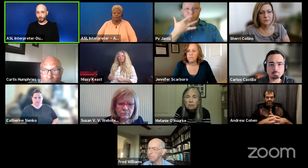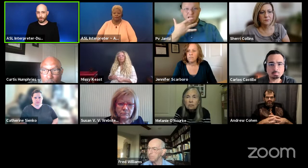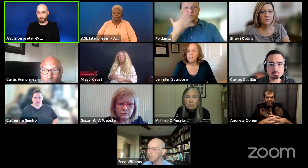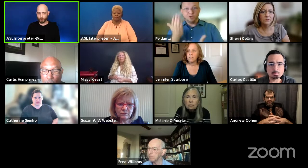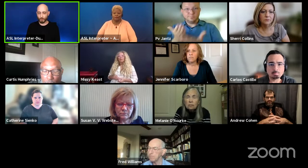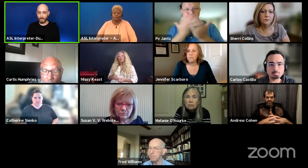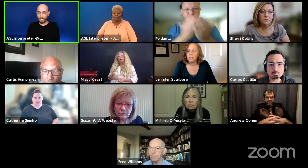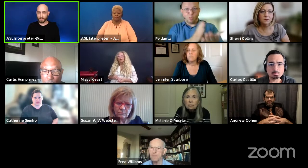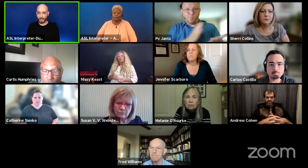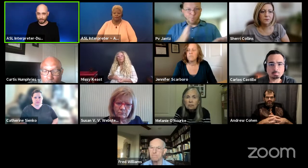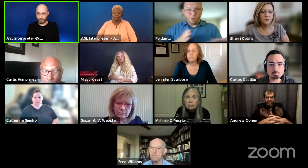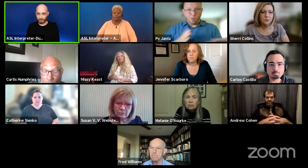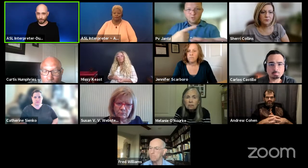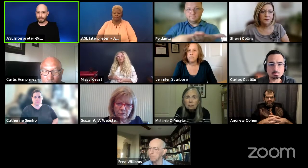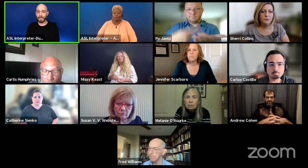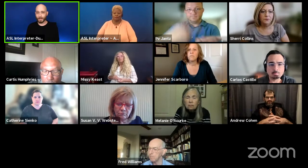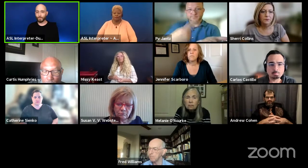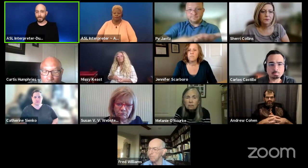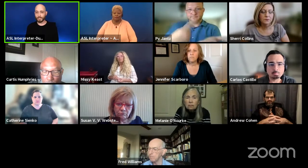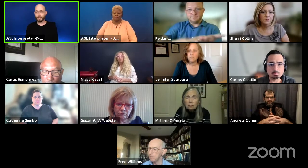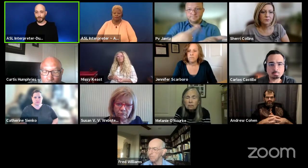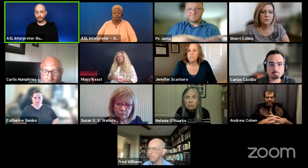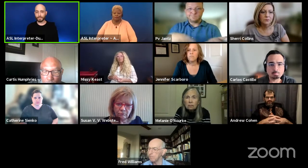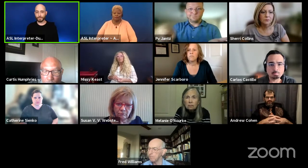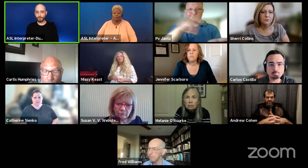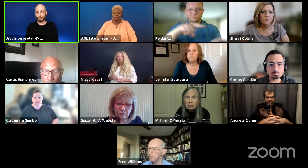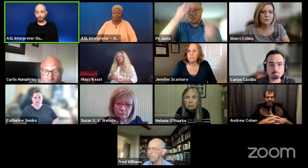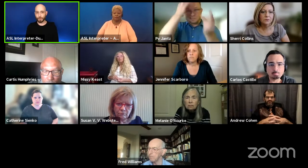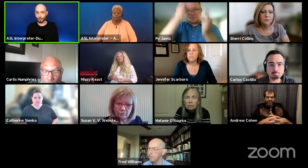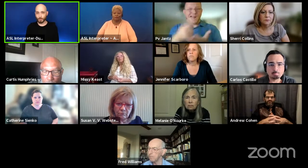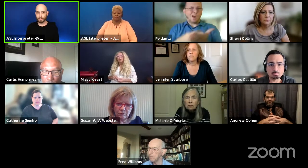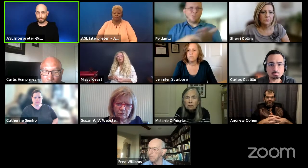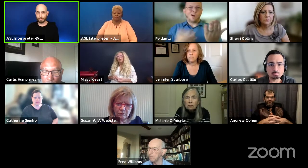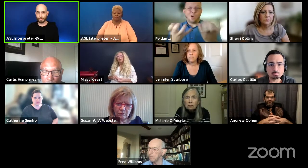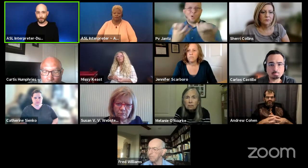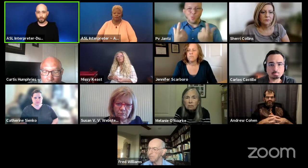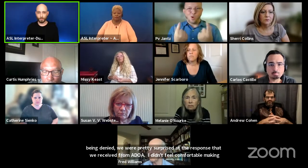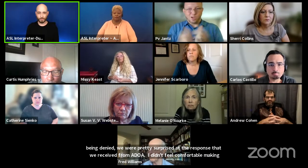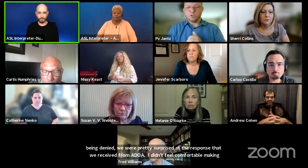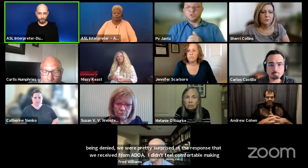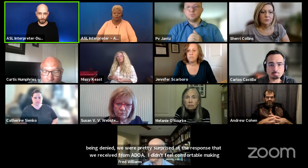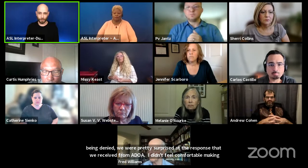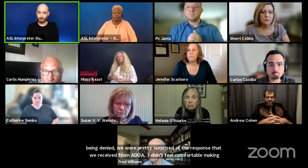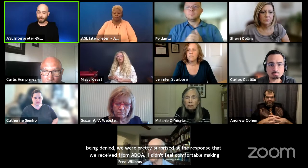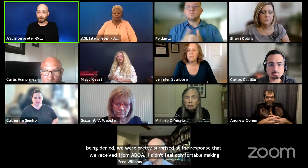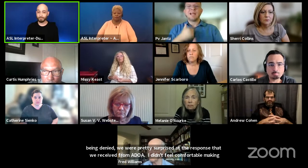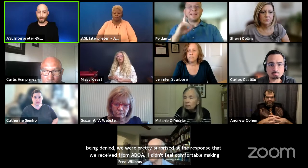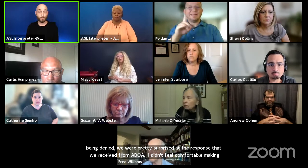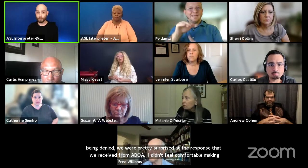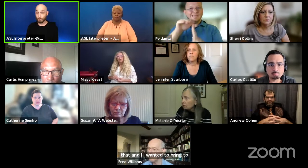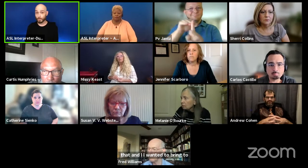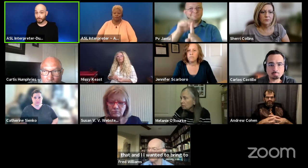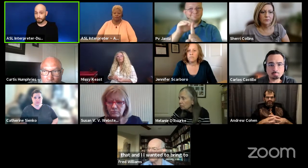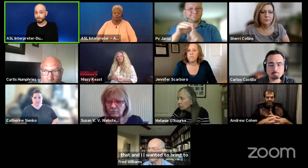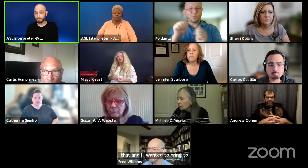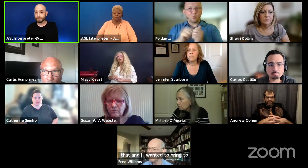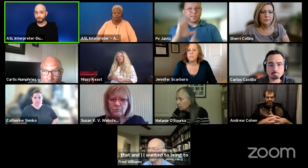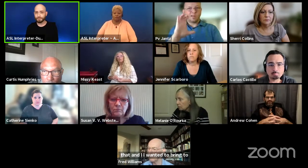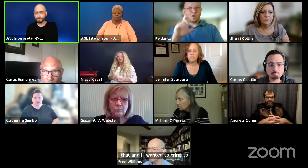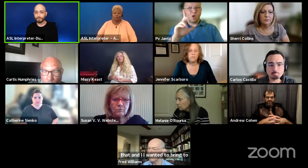I didn't feel comfortable making that decision, and I wanted to bring it to the full board for the board's discussion on how to move